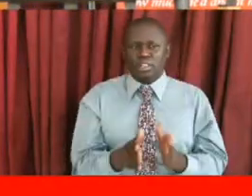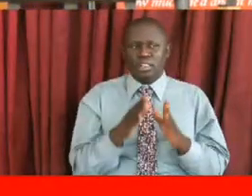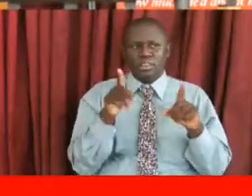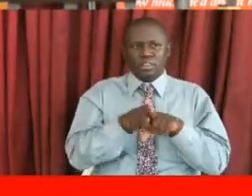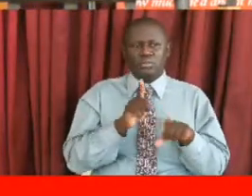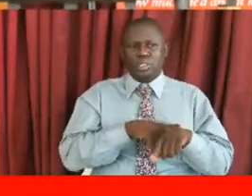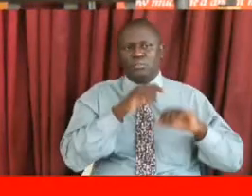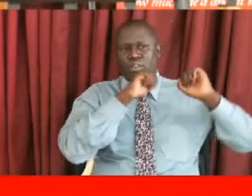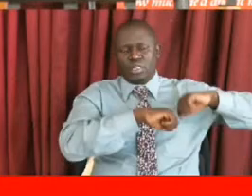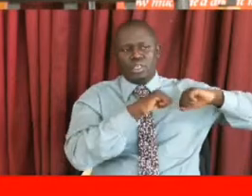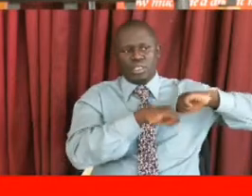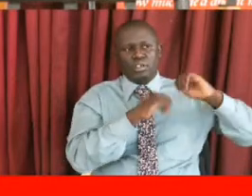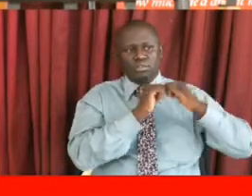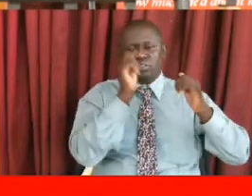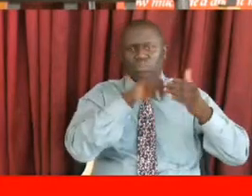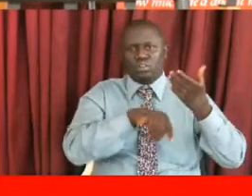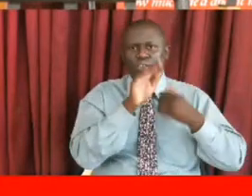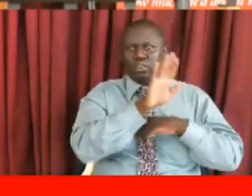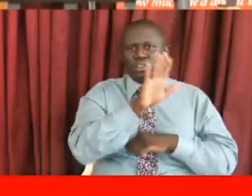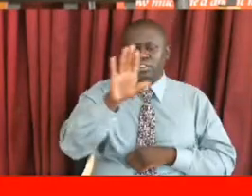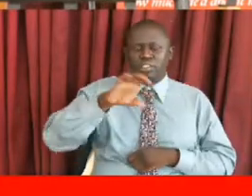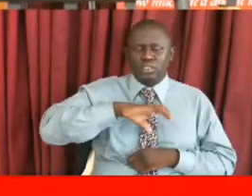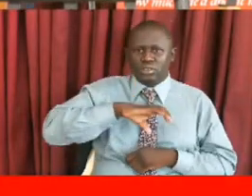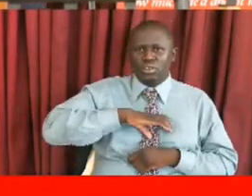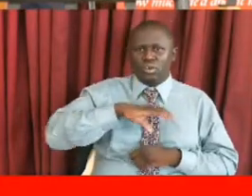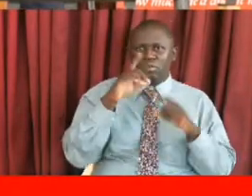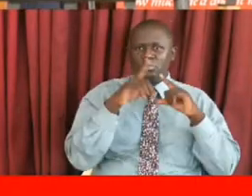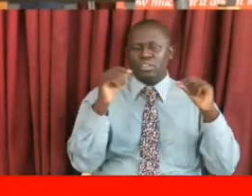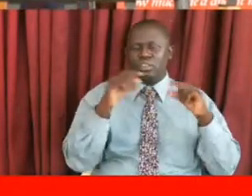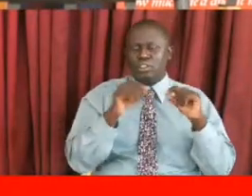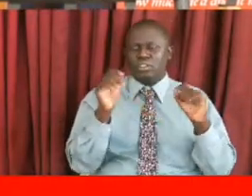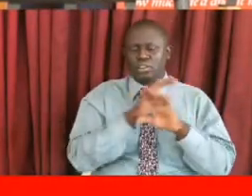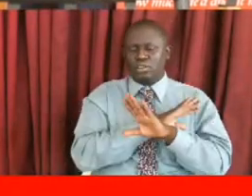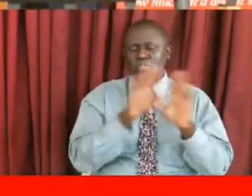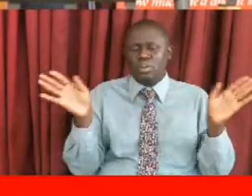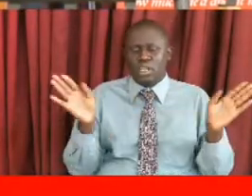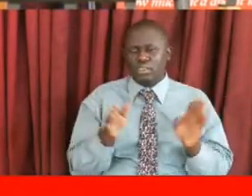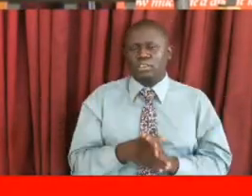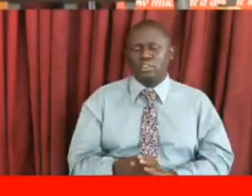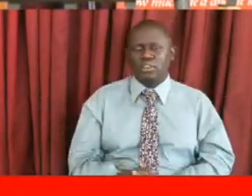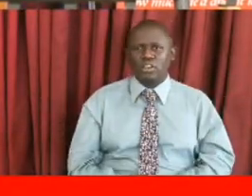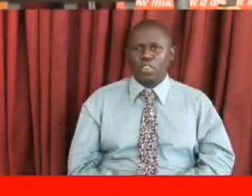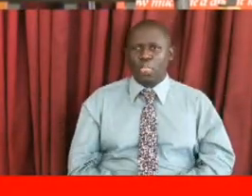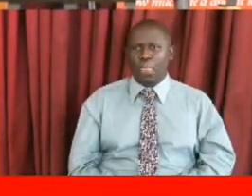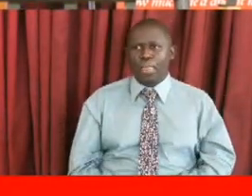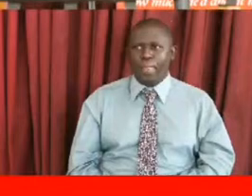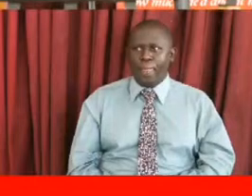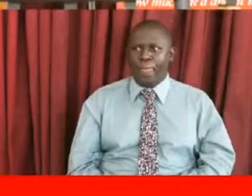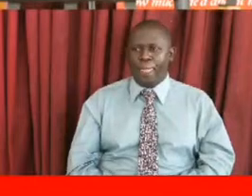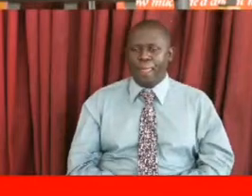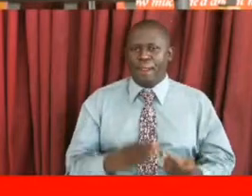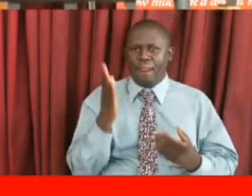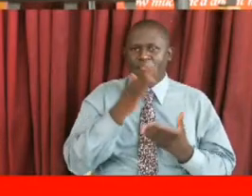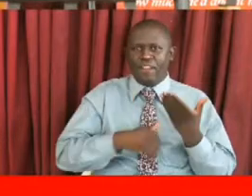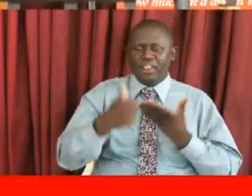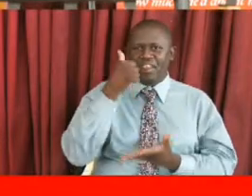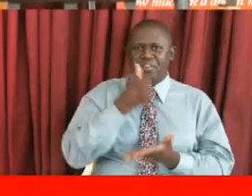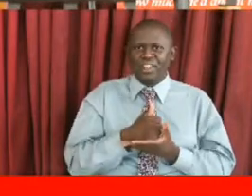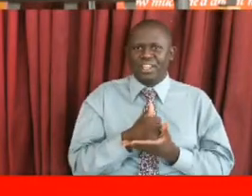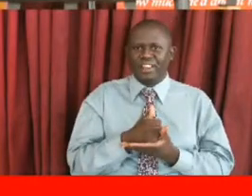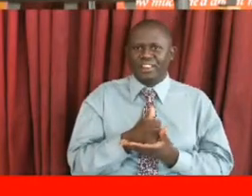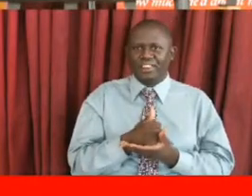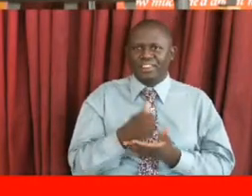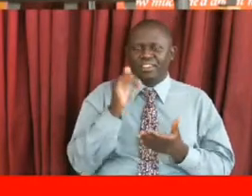own message hallelujah amen amen and that is